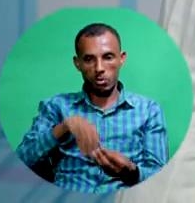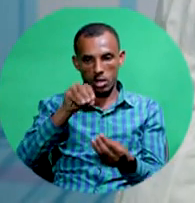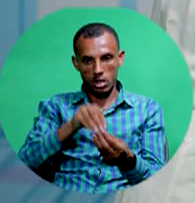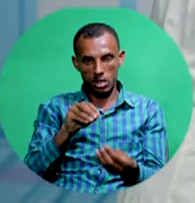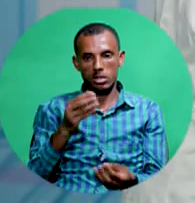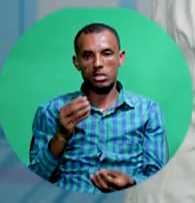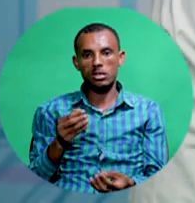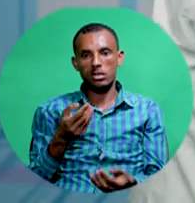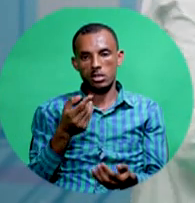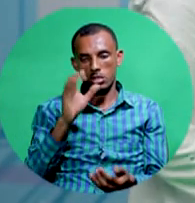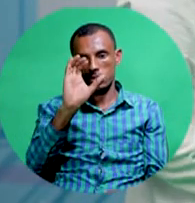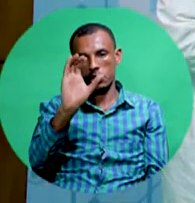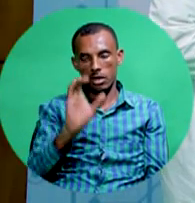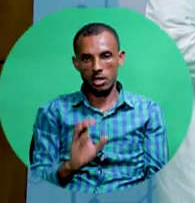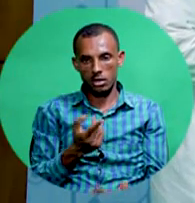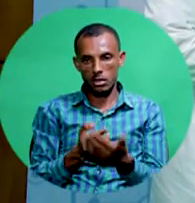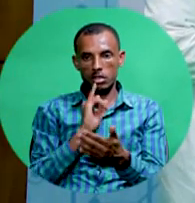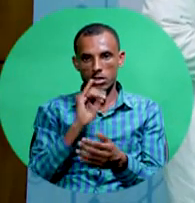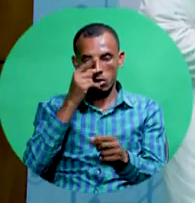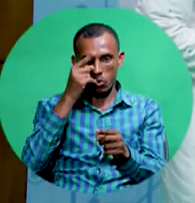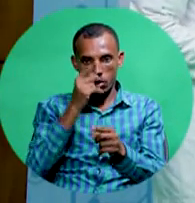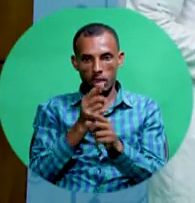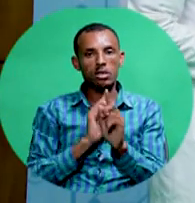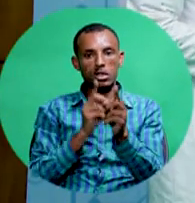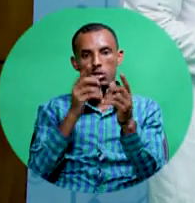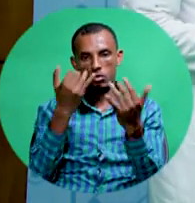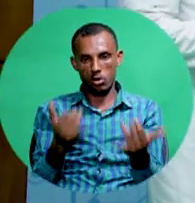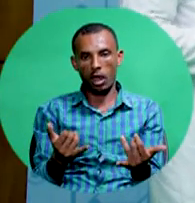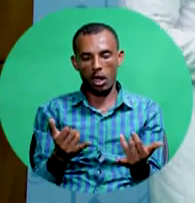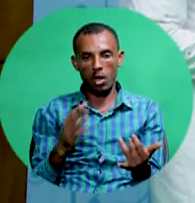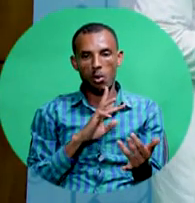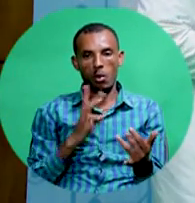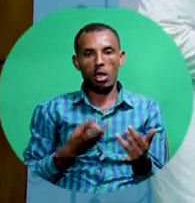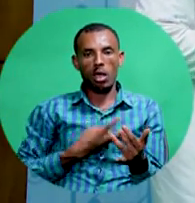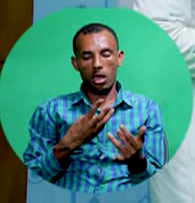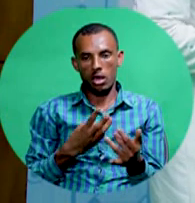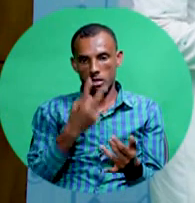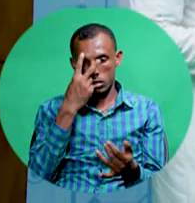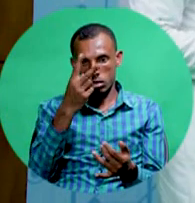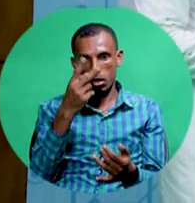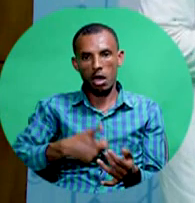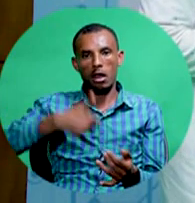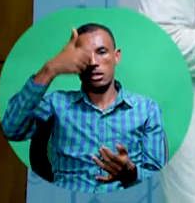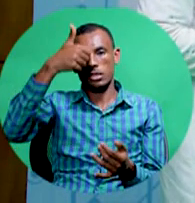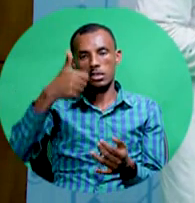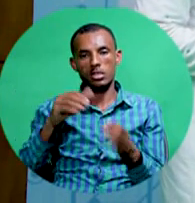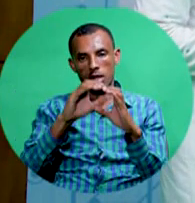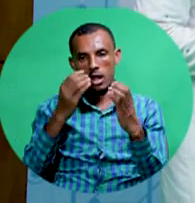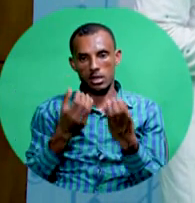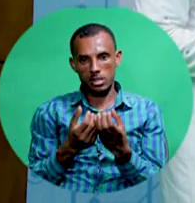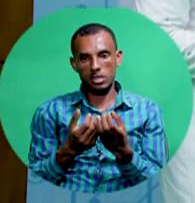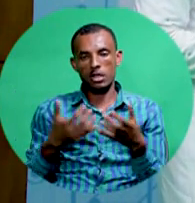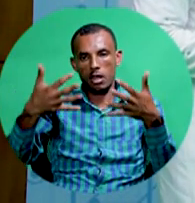c so this is the correct answer so today we will proceed to another content